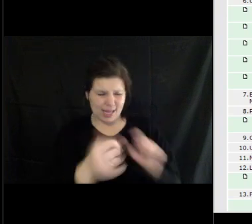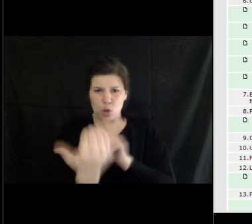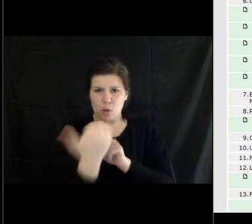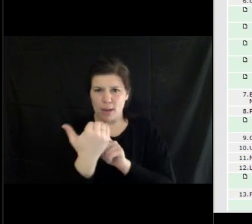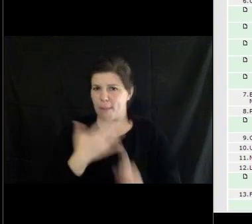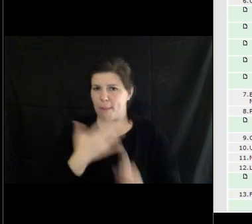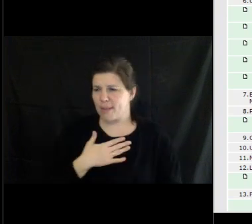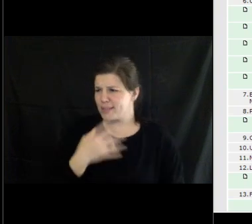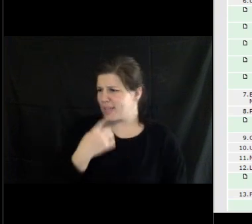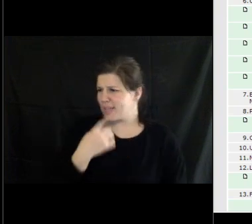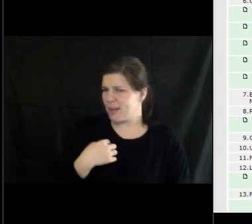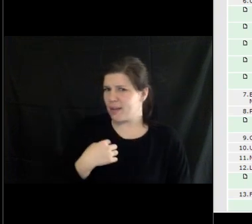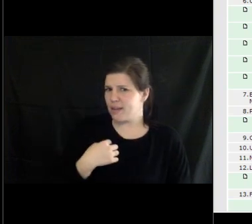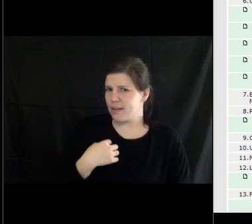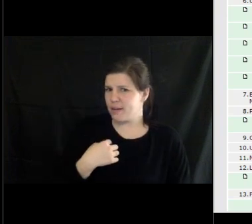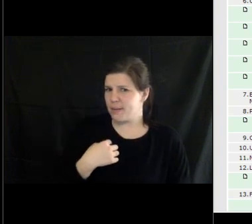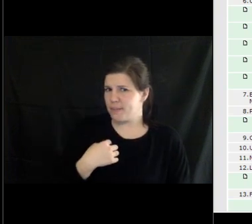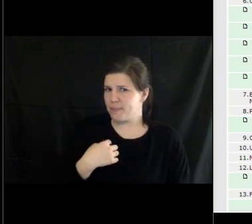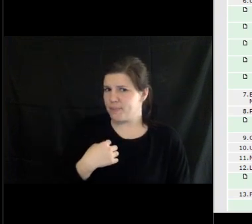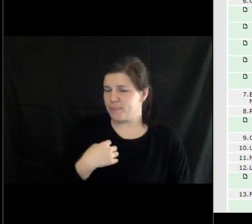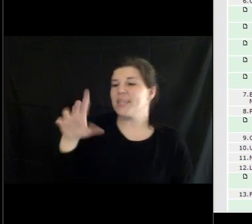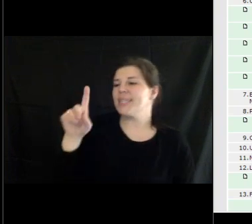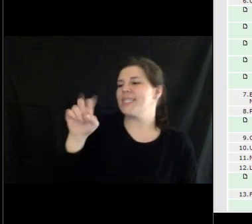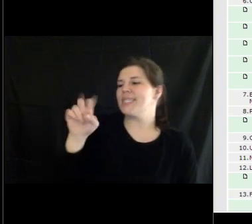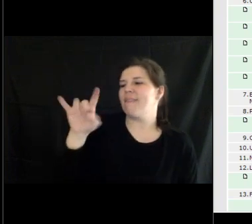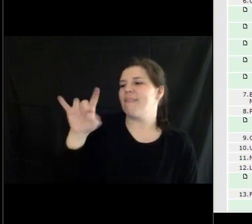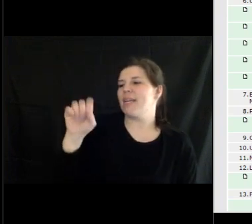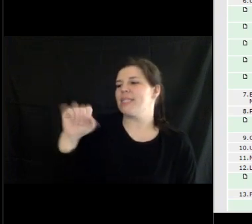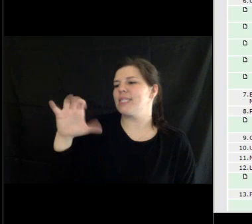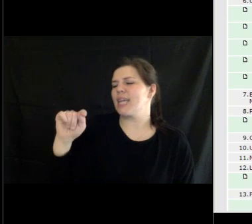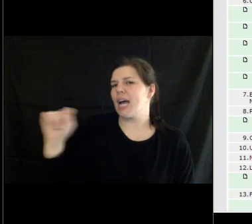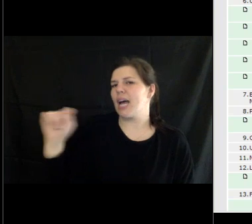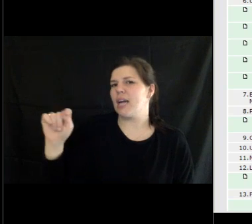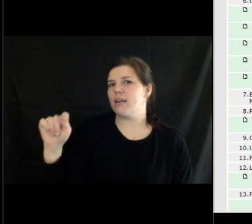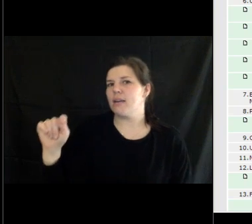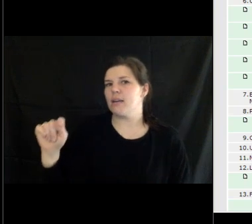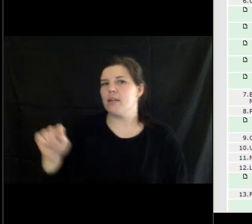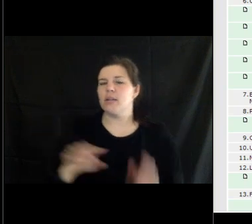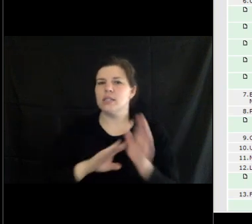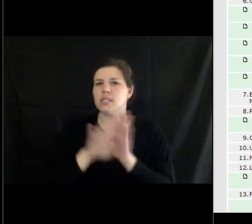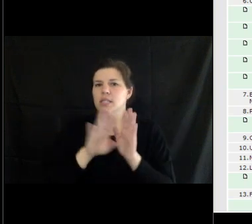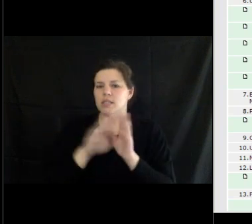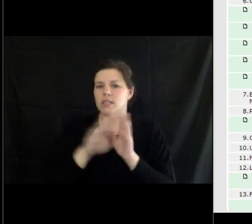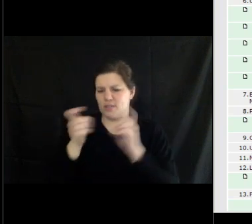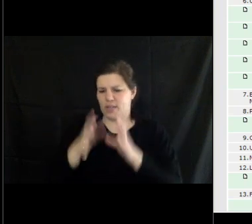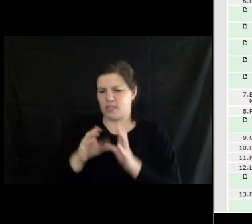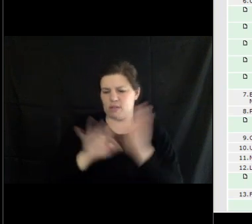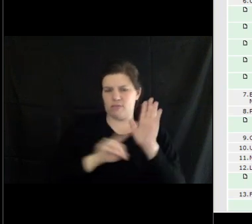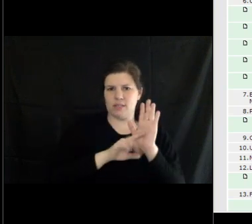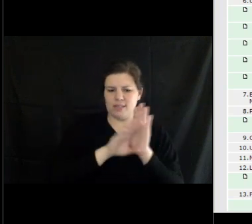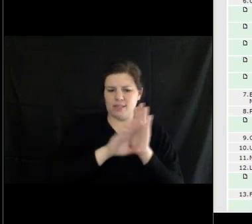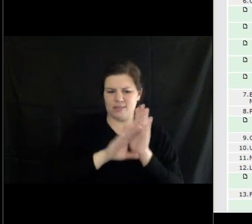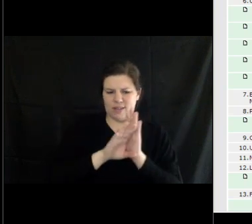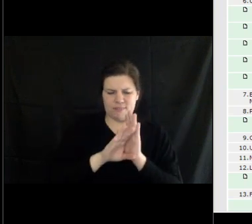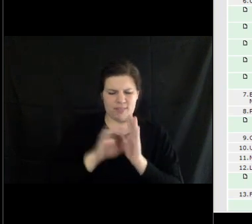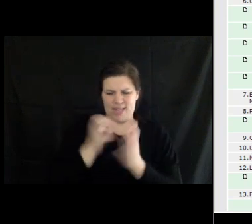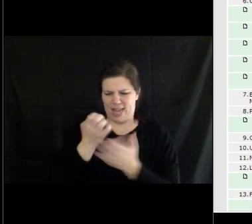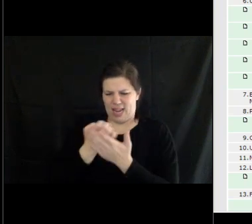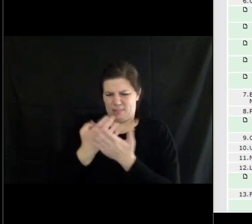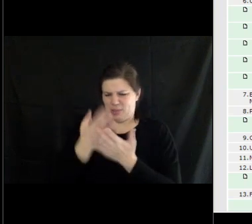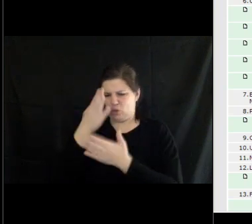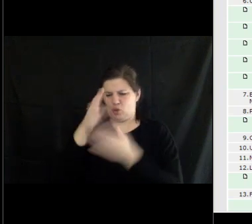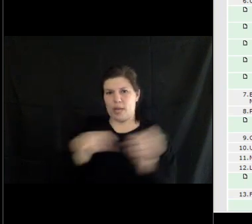those specifics? David Scott, Director of Economic Development and Strategy, City of Boynton Beach. It'll be here in the Commission